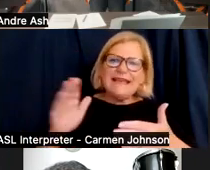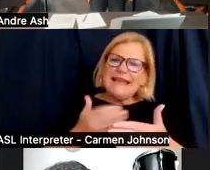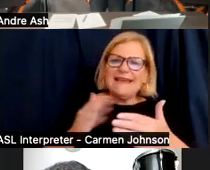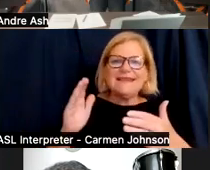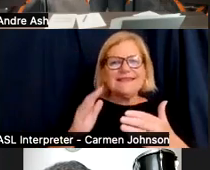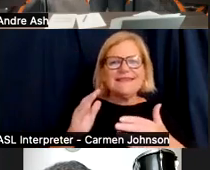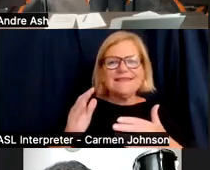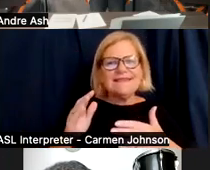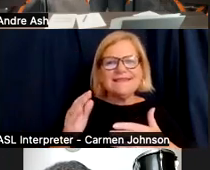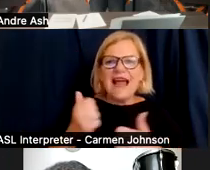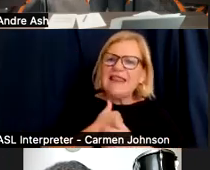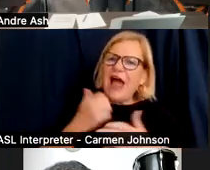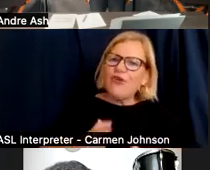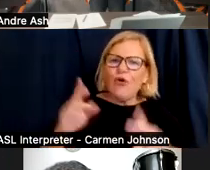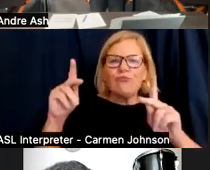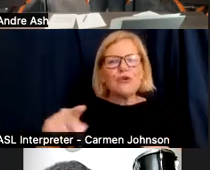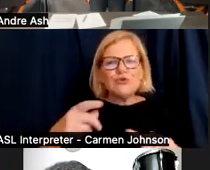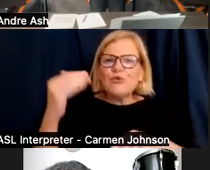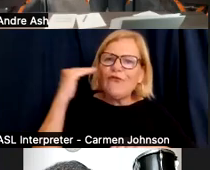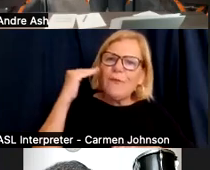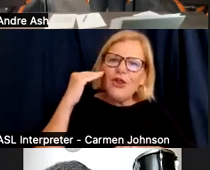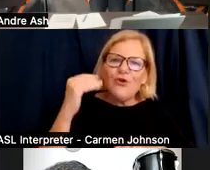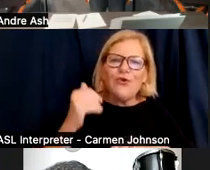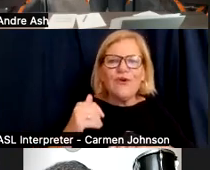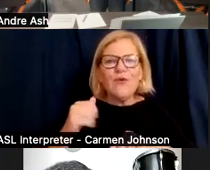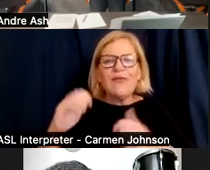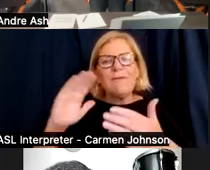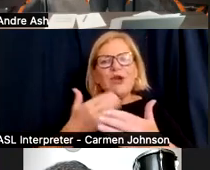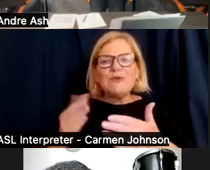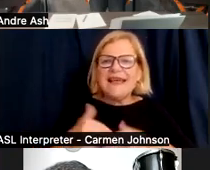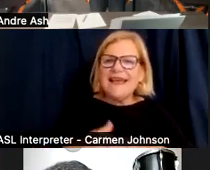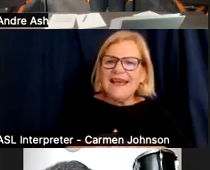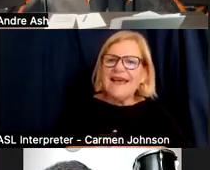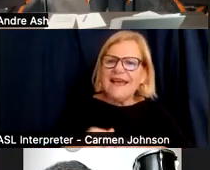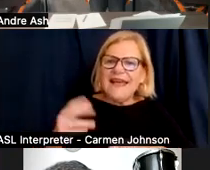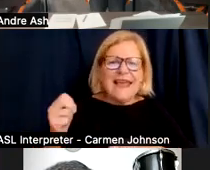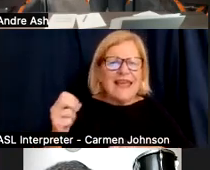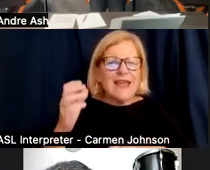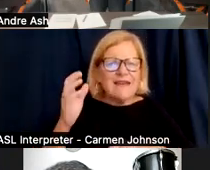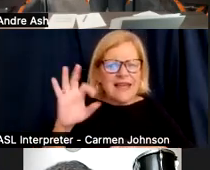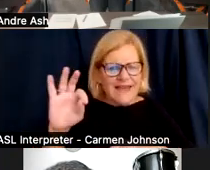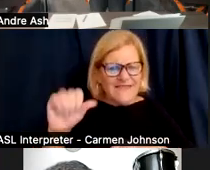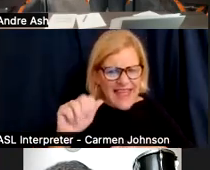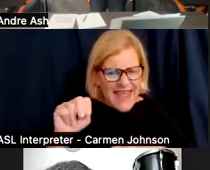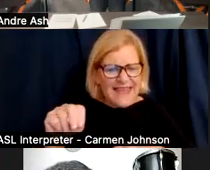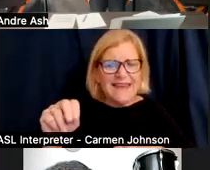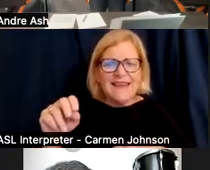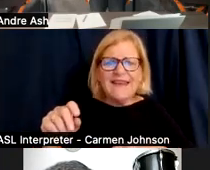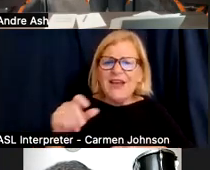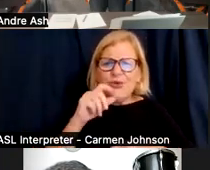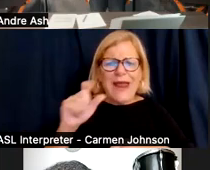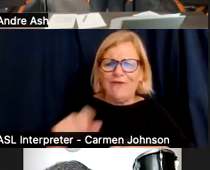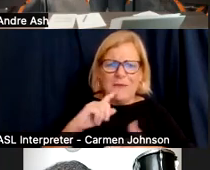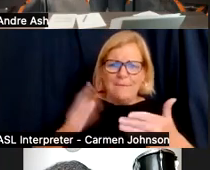the average music lover or a person who's familiar with music at all, even as a fan, you don't have to be a musician,